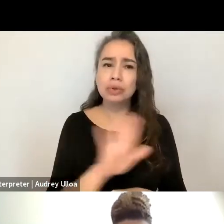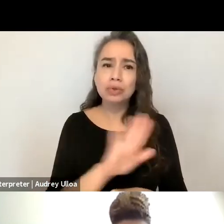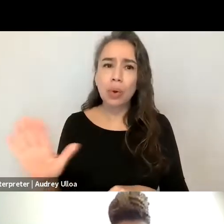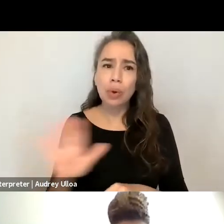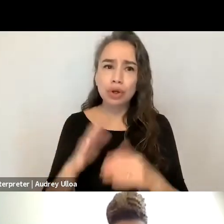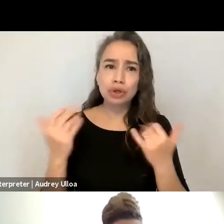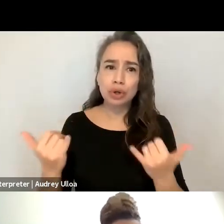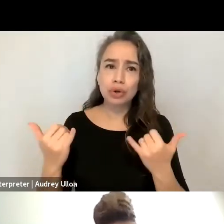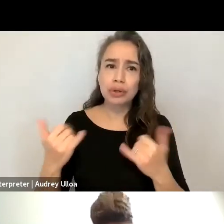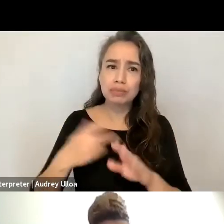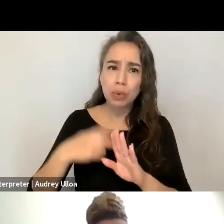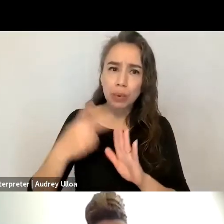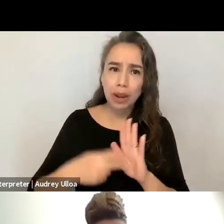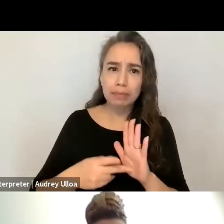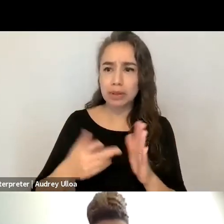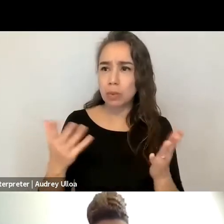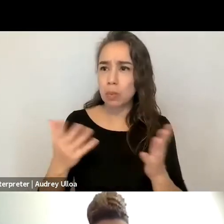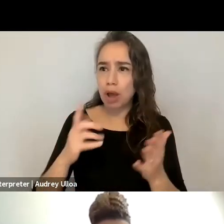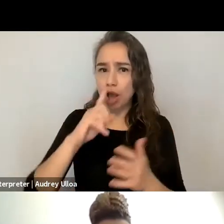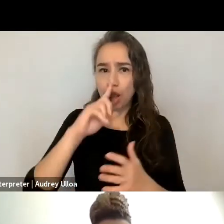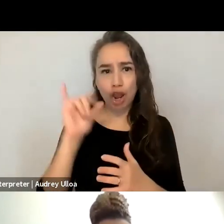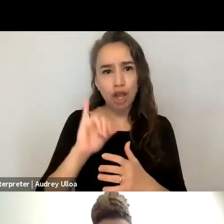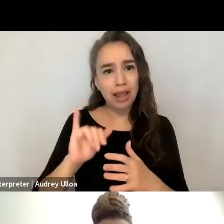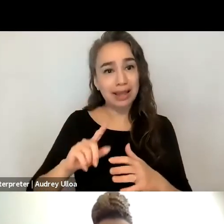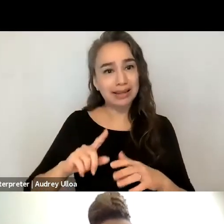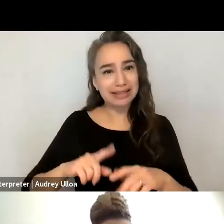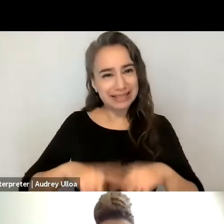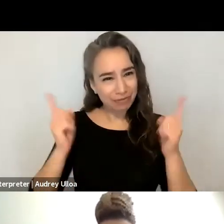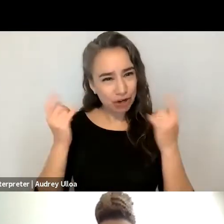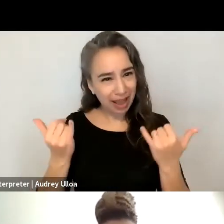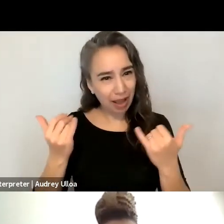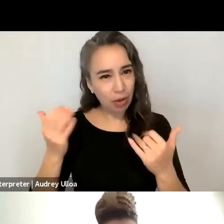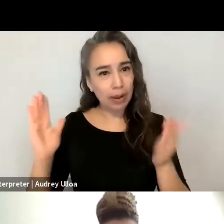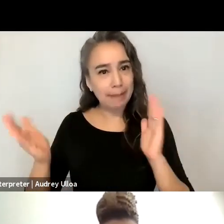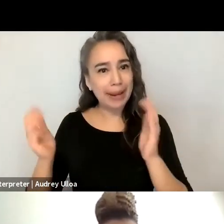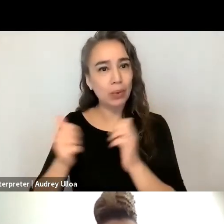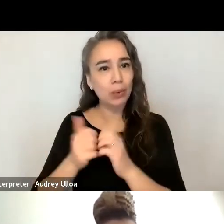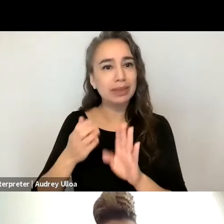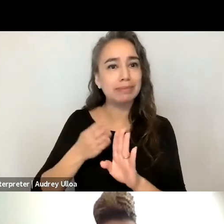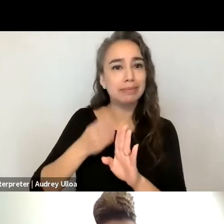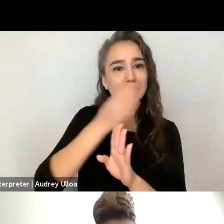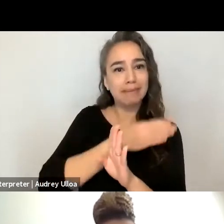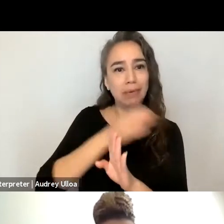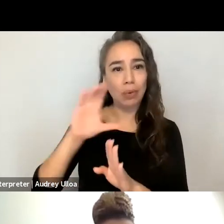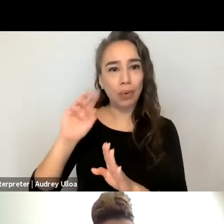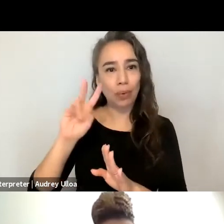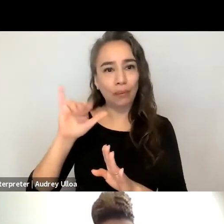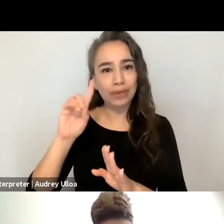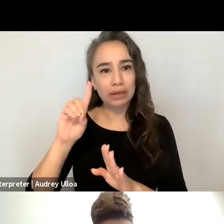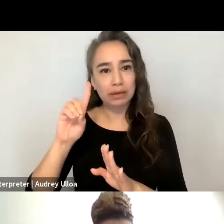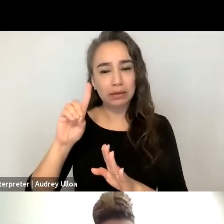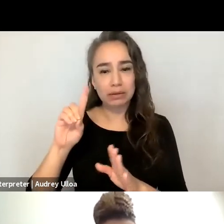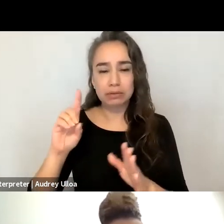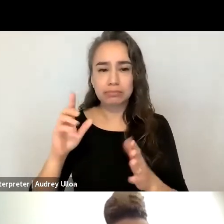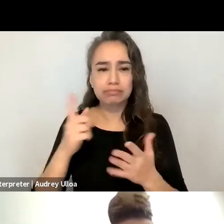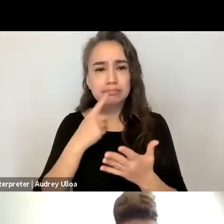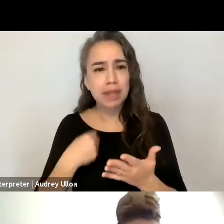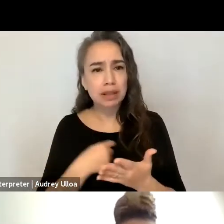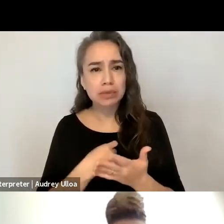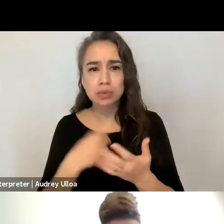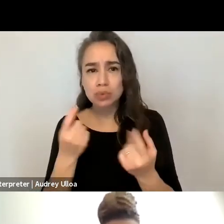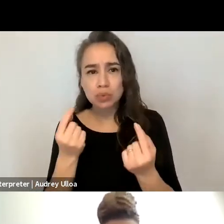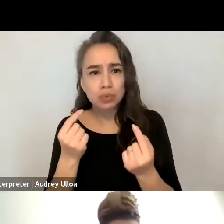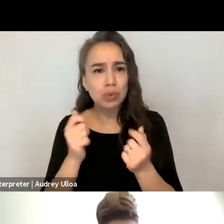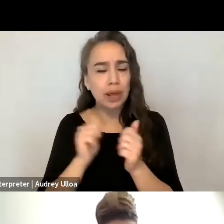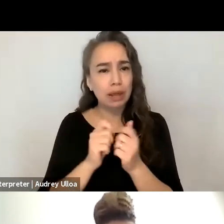it look different from pre-COVID times? So tell us what you have had to do, and then what are